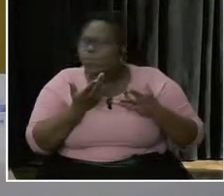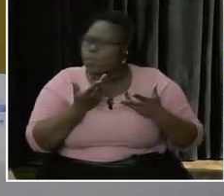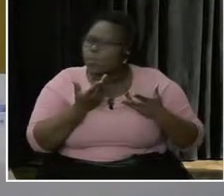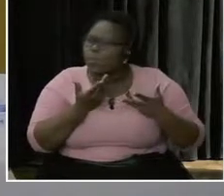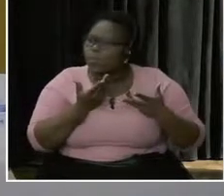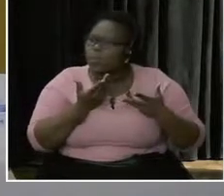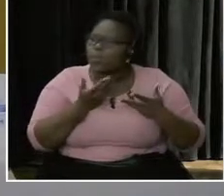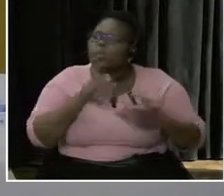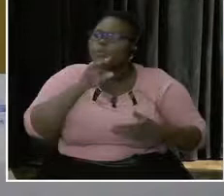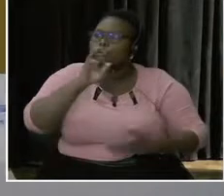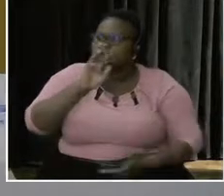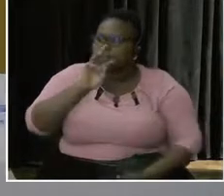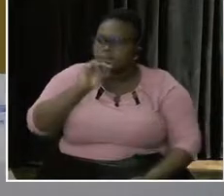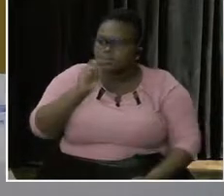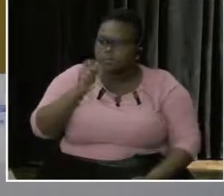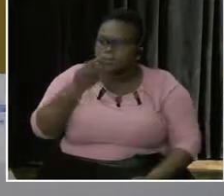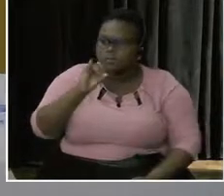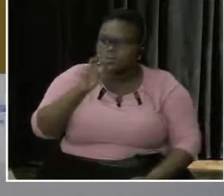Speaker. Tian.